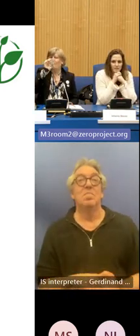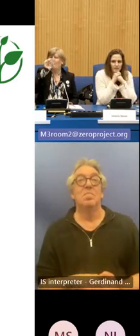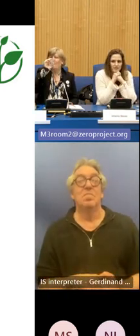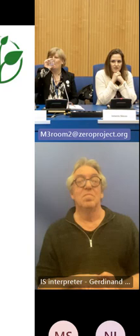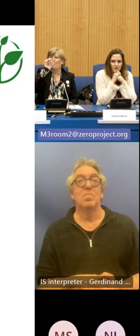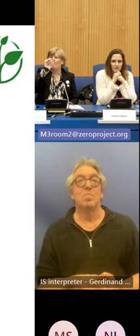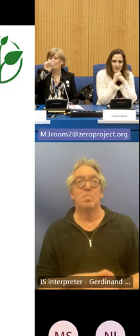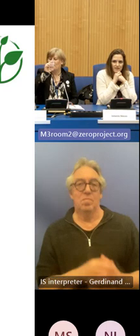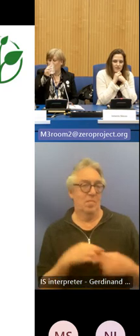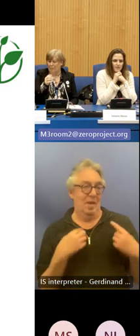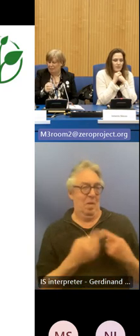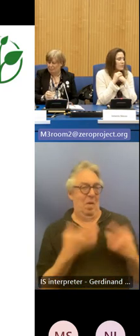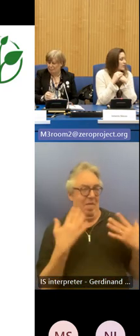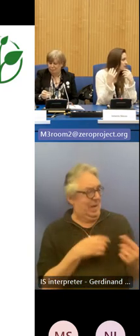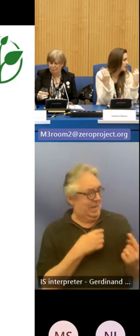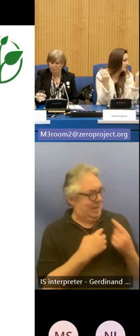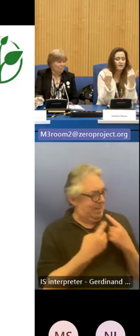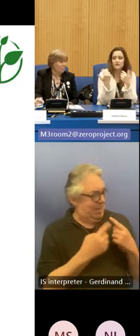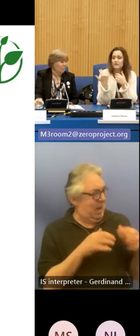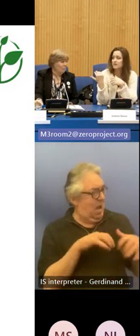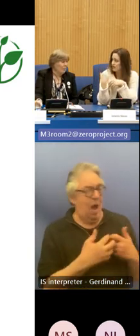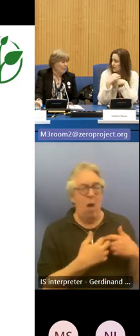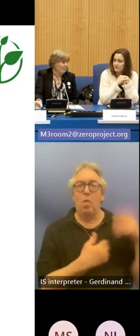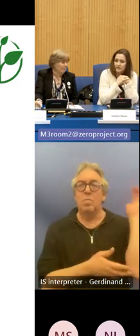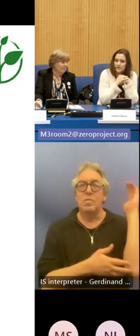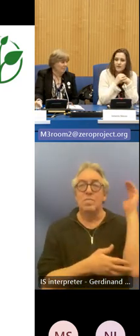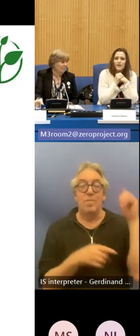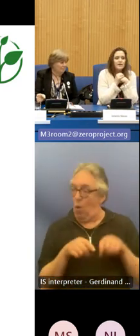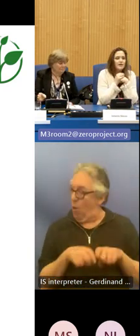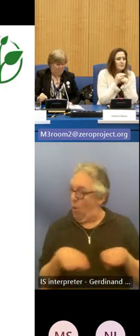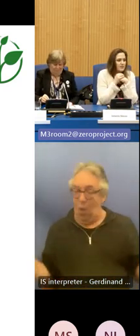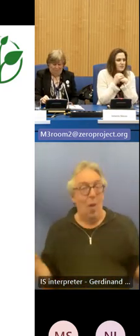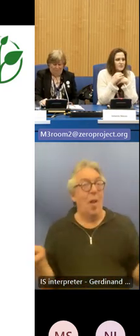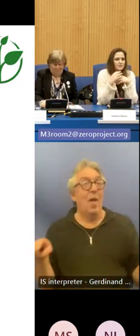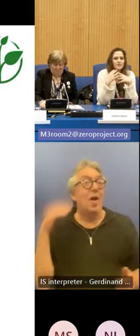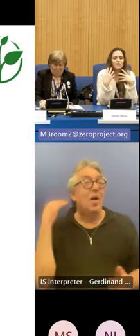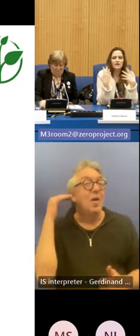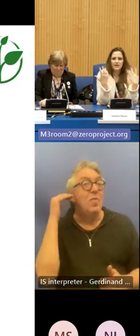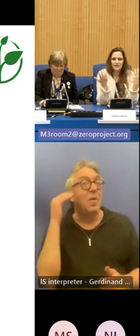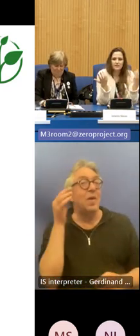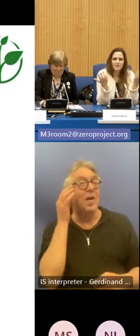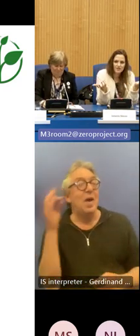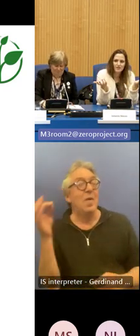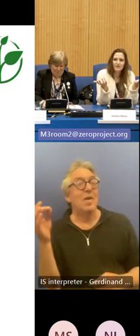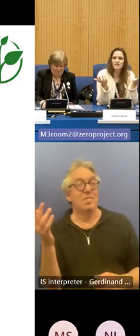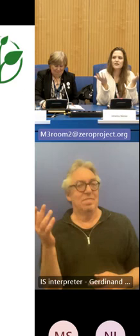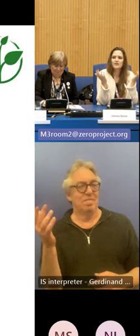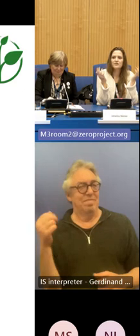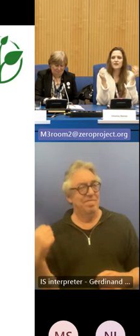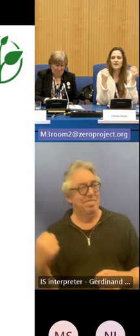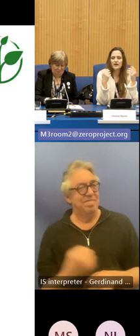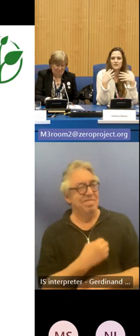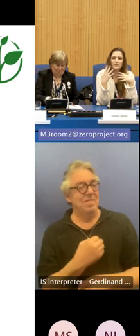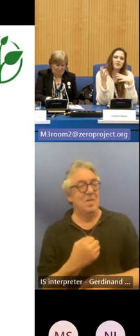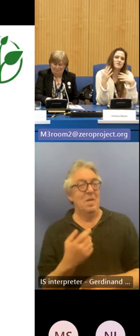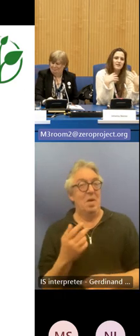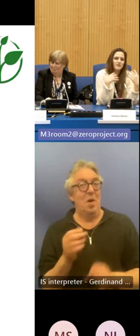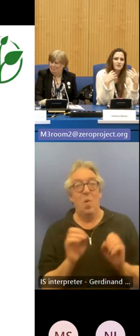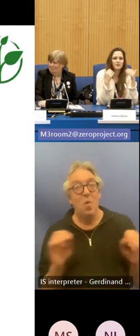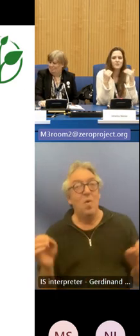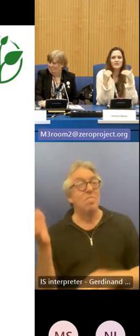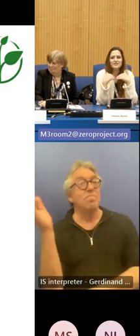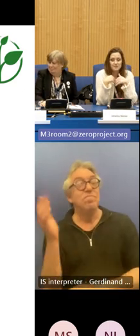discussion about this, how we do best. We're all hearing or hard of hearing, but to not end up pitching here and really have